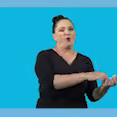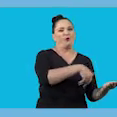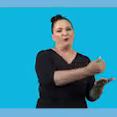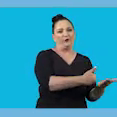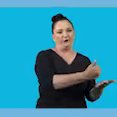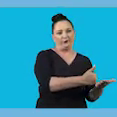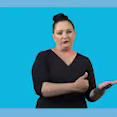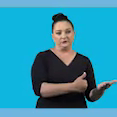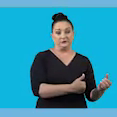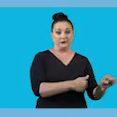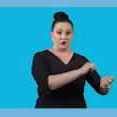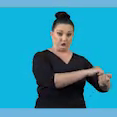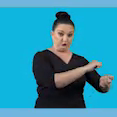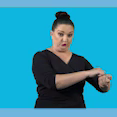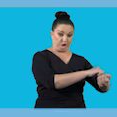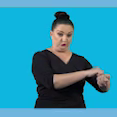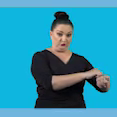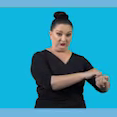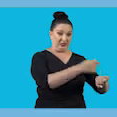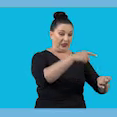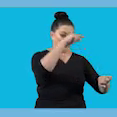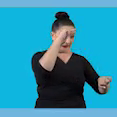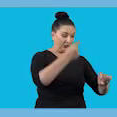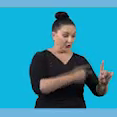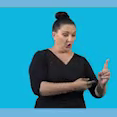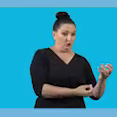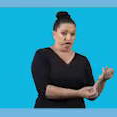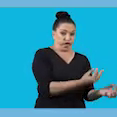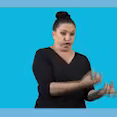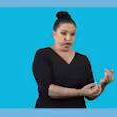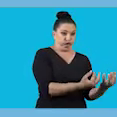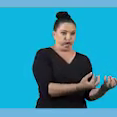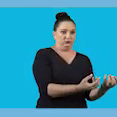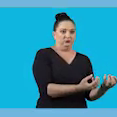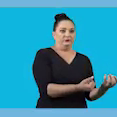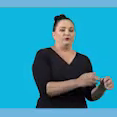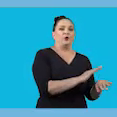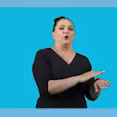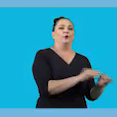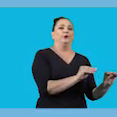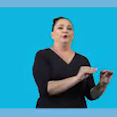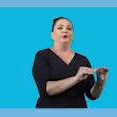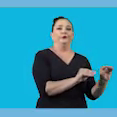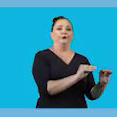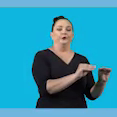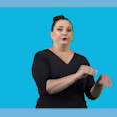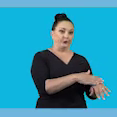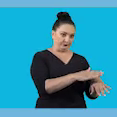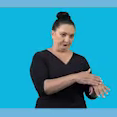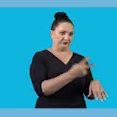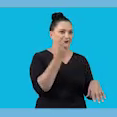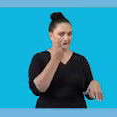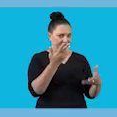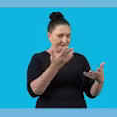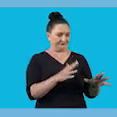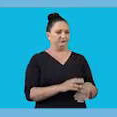that when a solid is heated, the energy of the particles increases as we have seen, causing more movement of the particles. We have